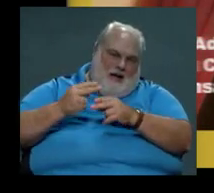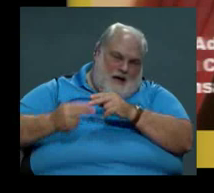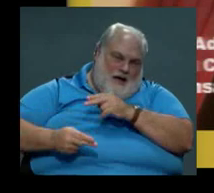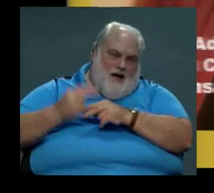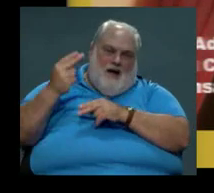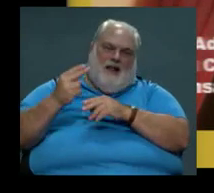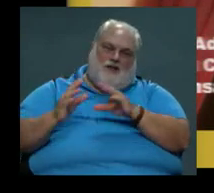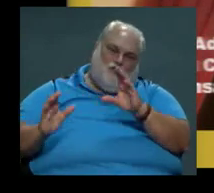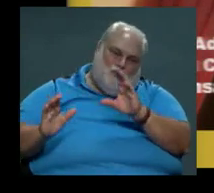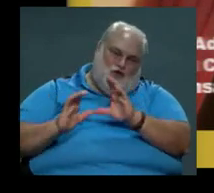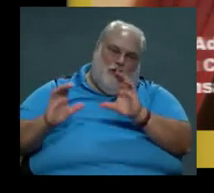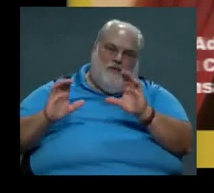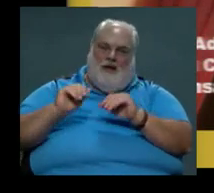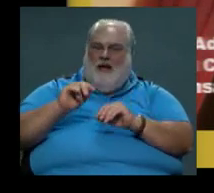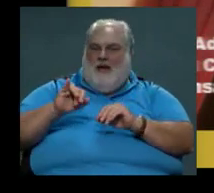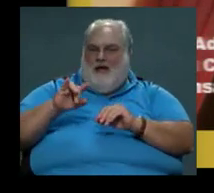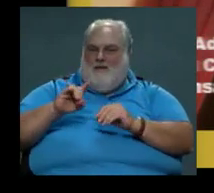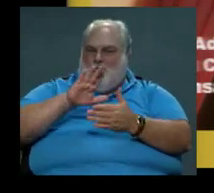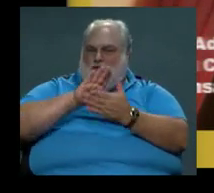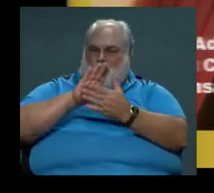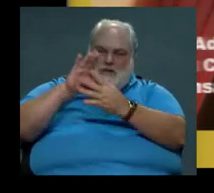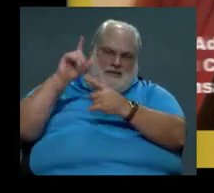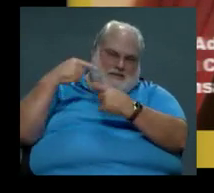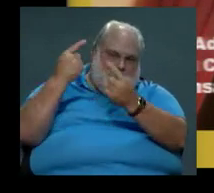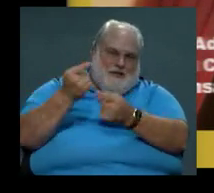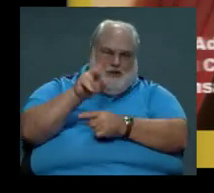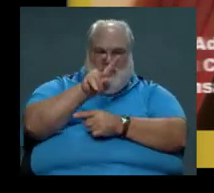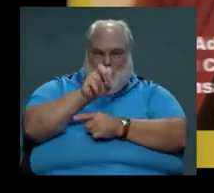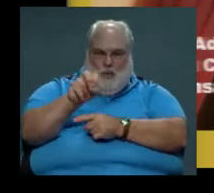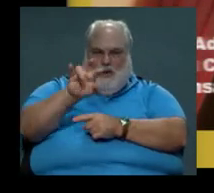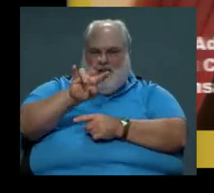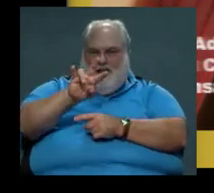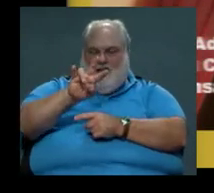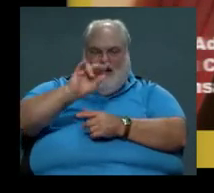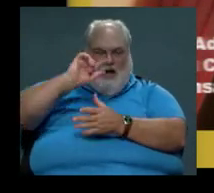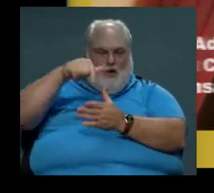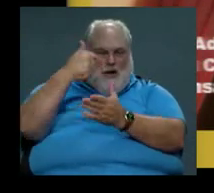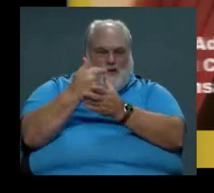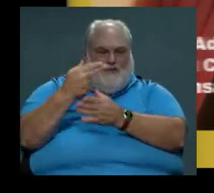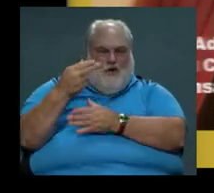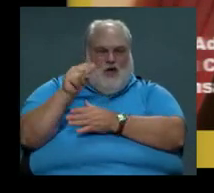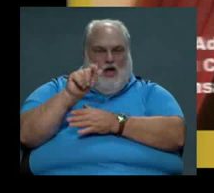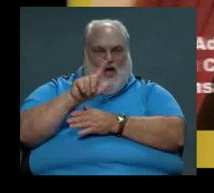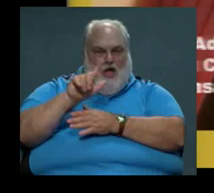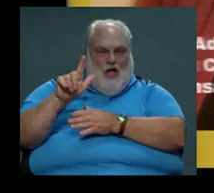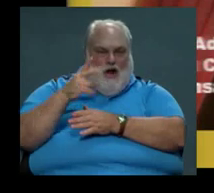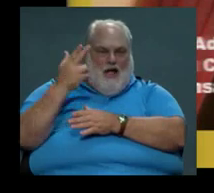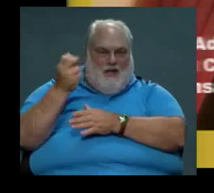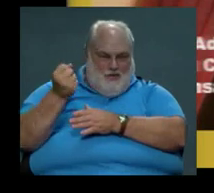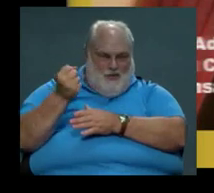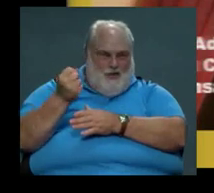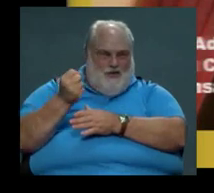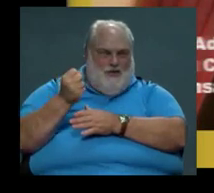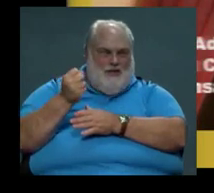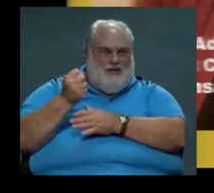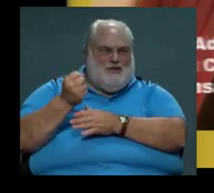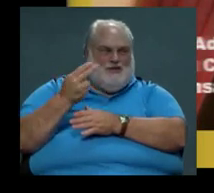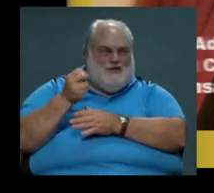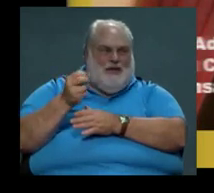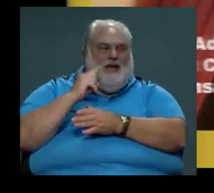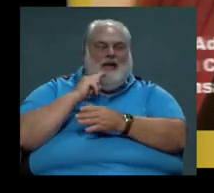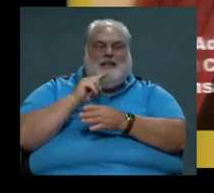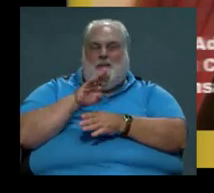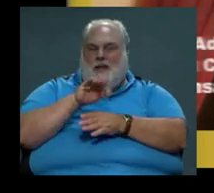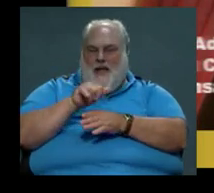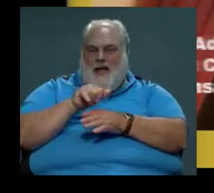AVID school since 2007. A graduate of Hall High, I know we have two directors proud of that, she has a Bachelor's